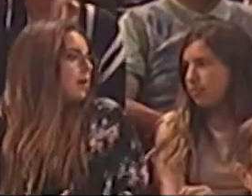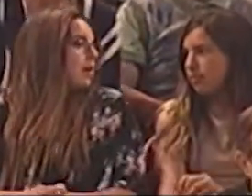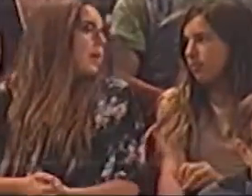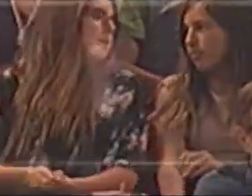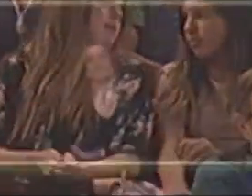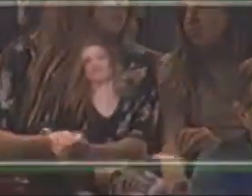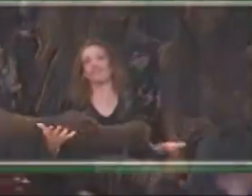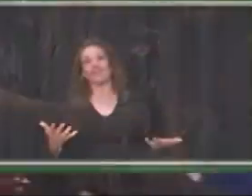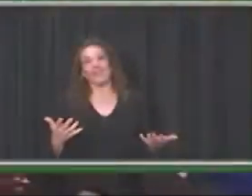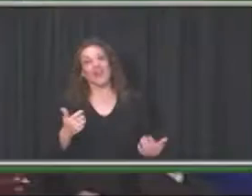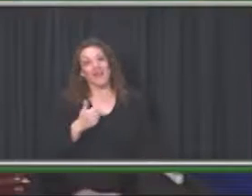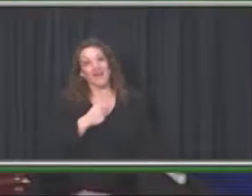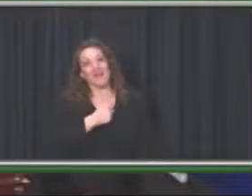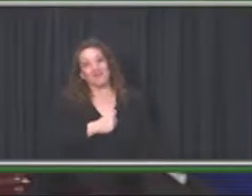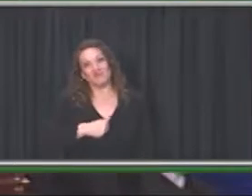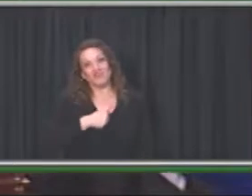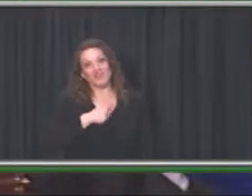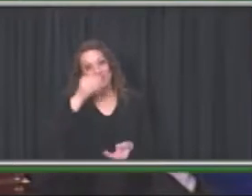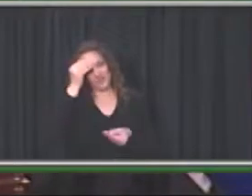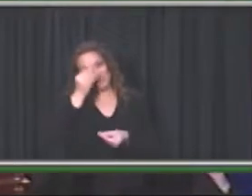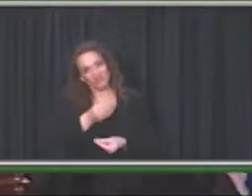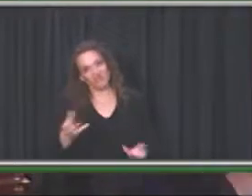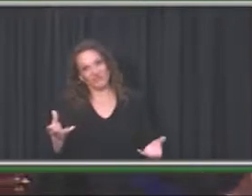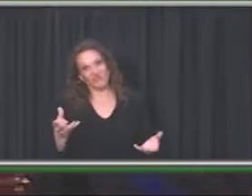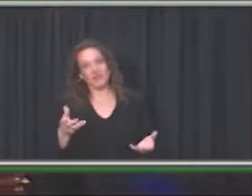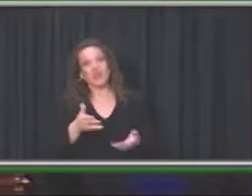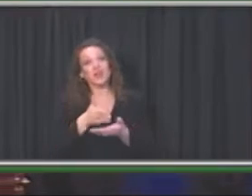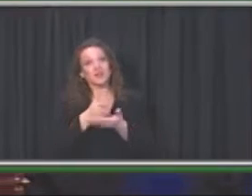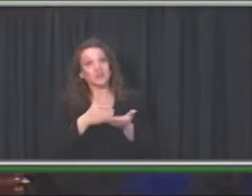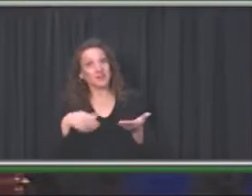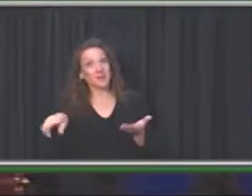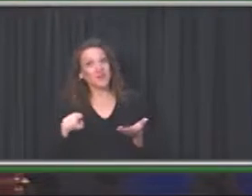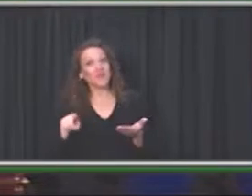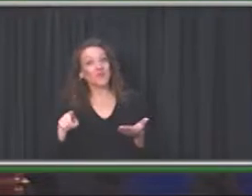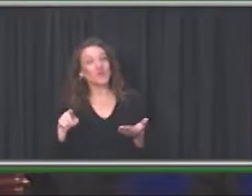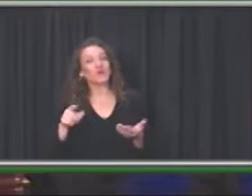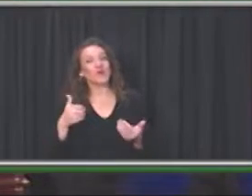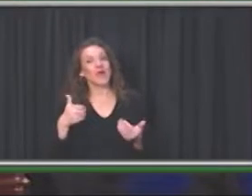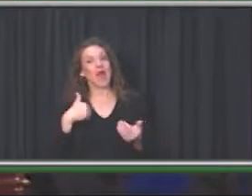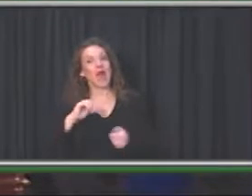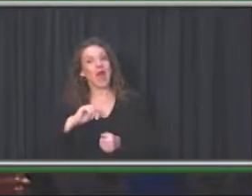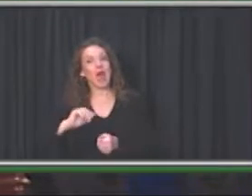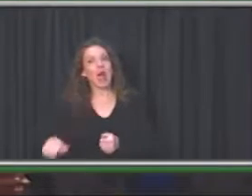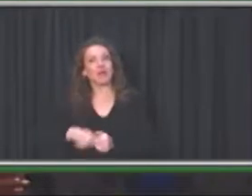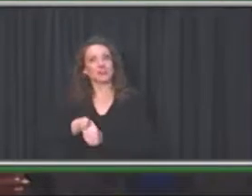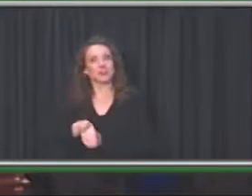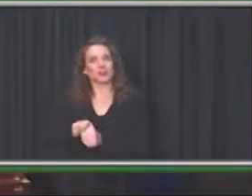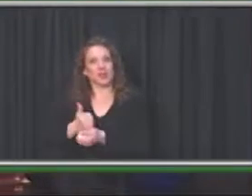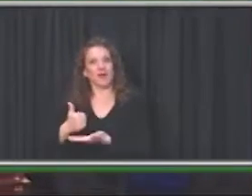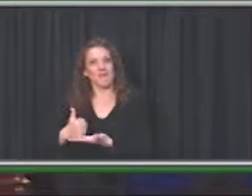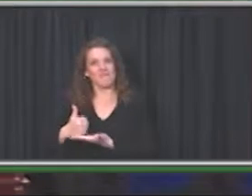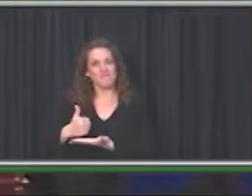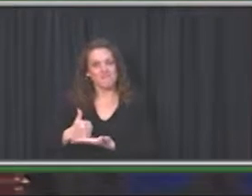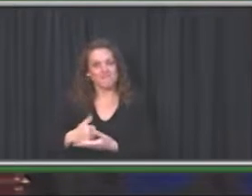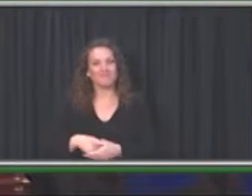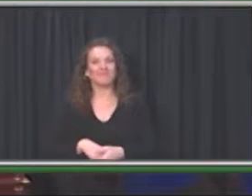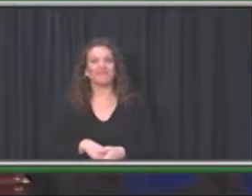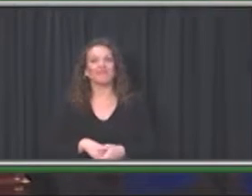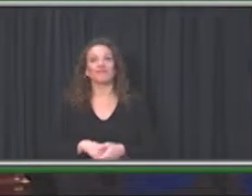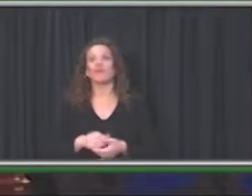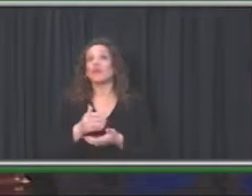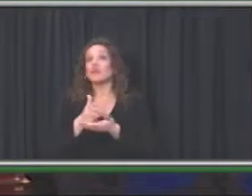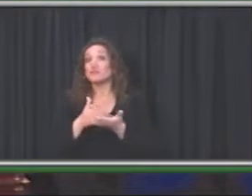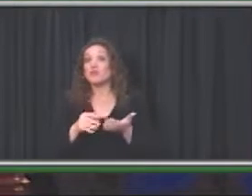I hate to tell you, but some of you had some extra help. Some of the students out here had